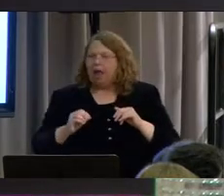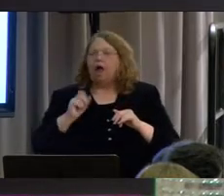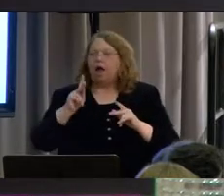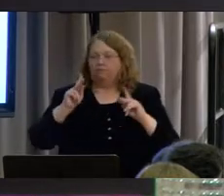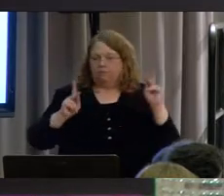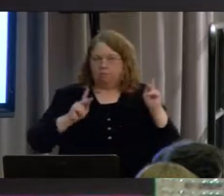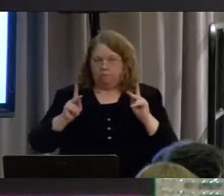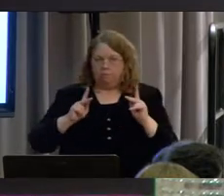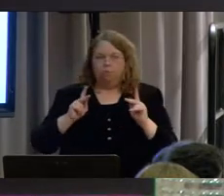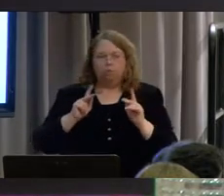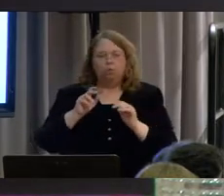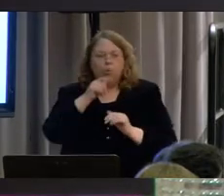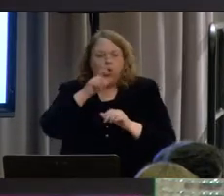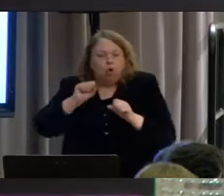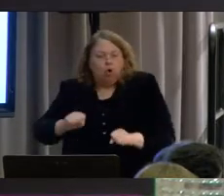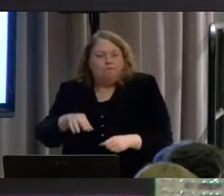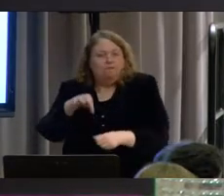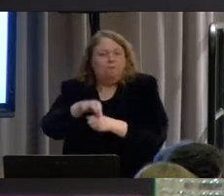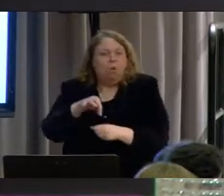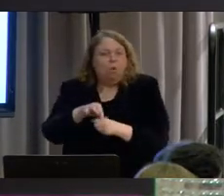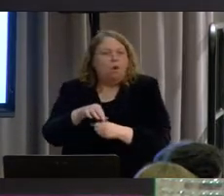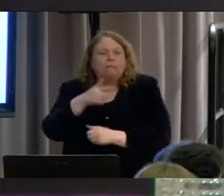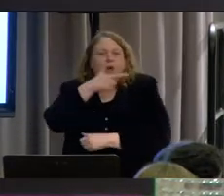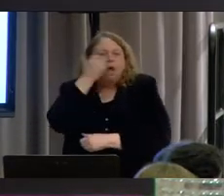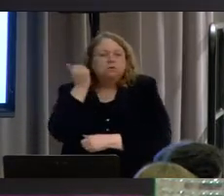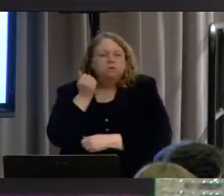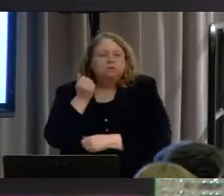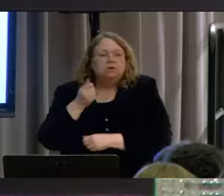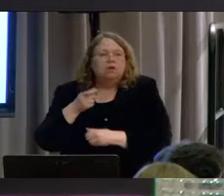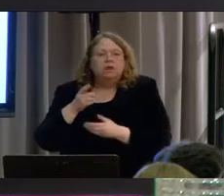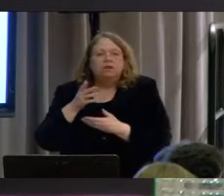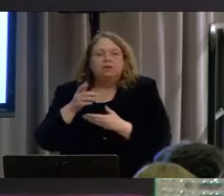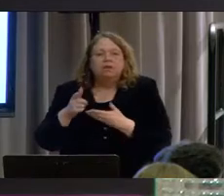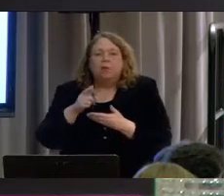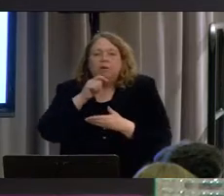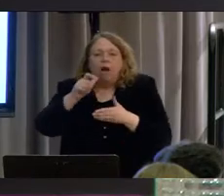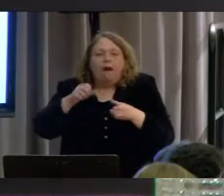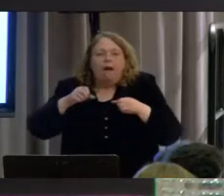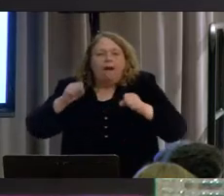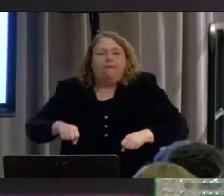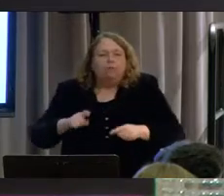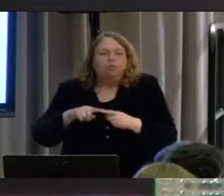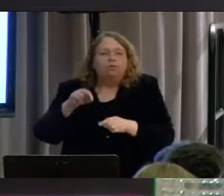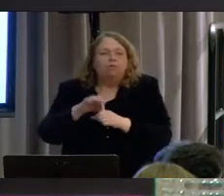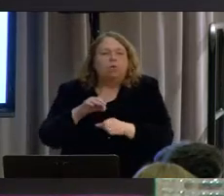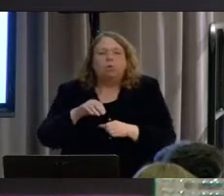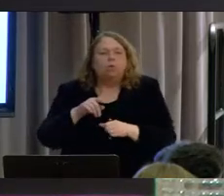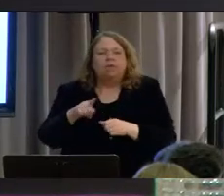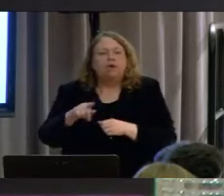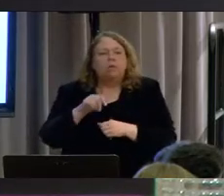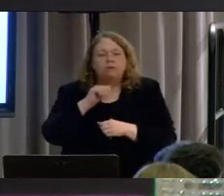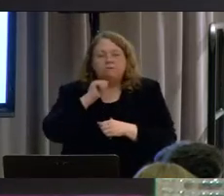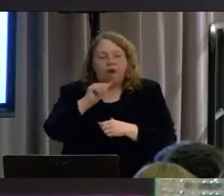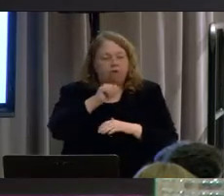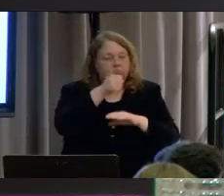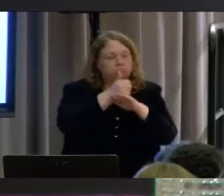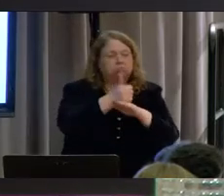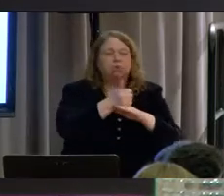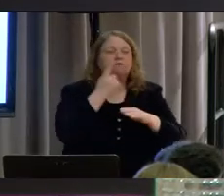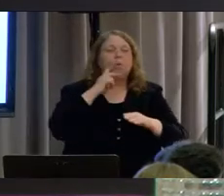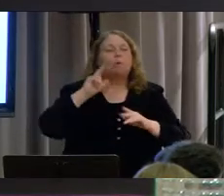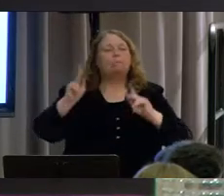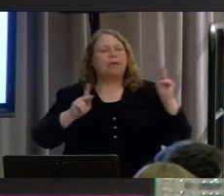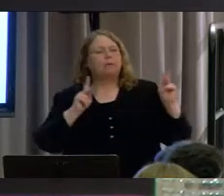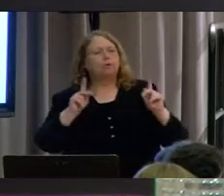because disfranchisement had just stripped the voter. So they were not put up in a public way, and now we have the